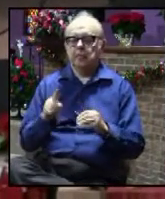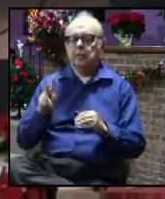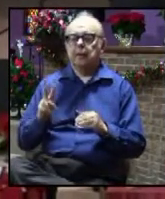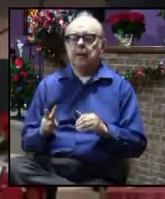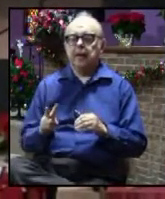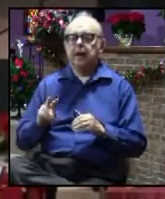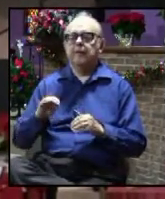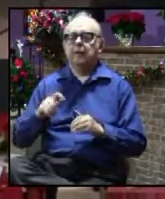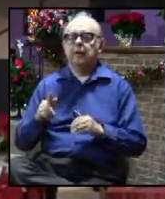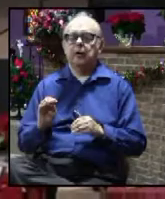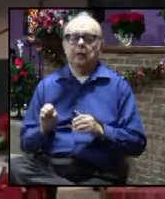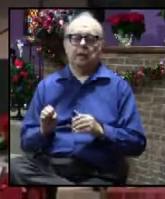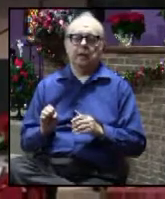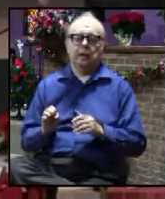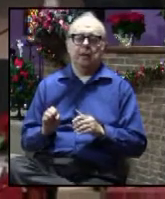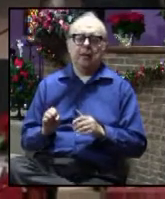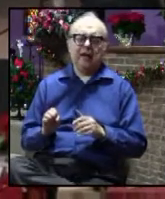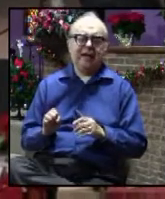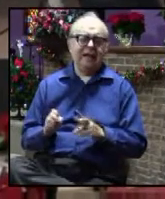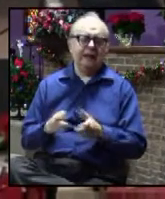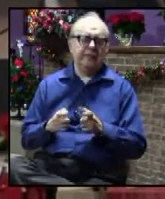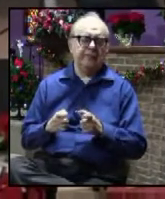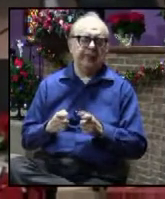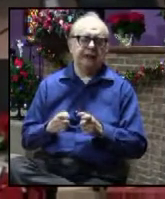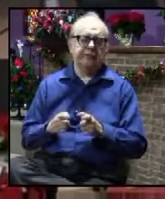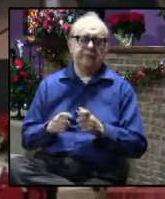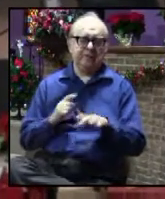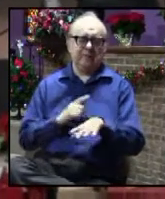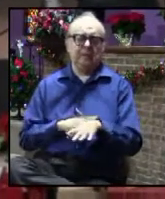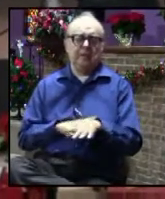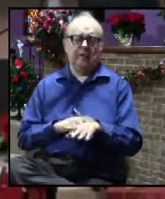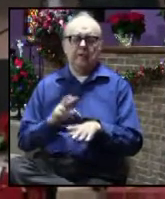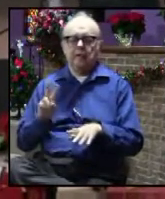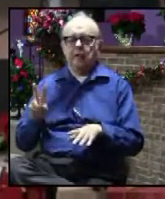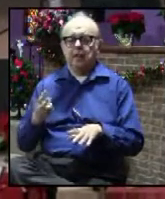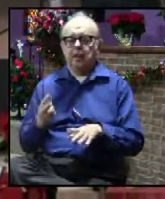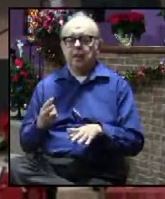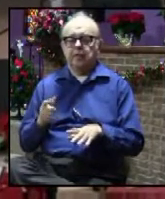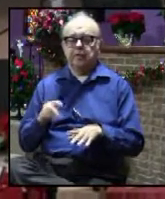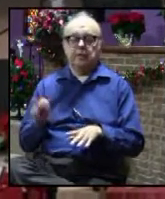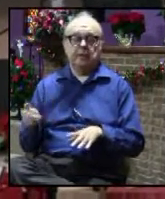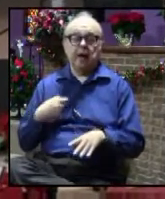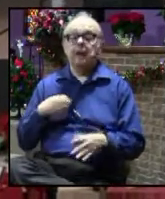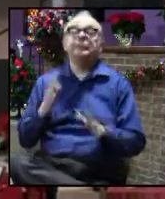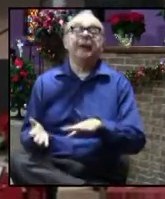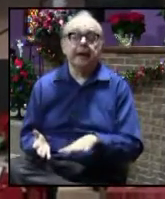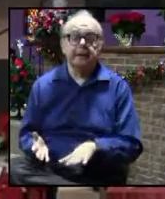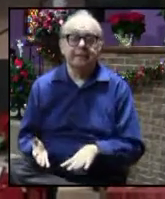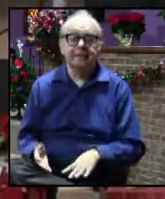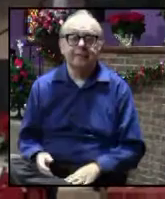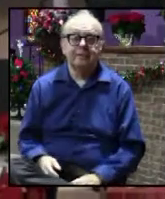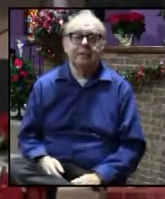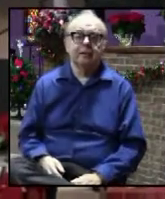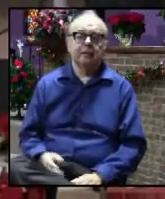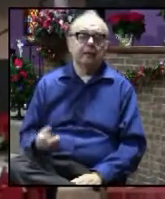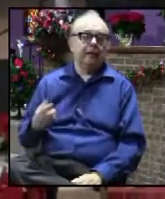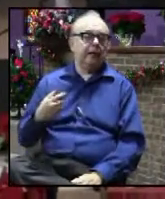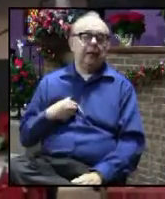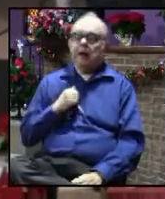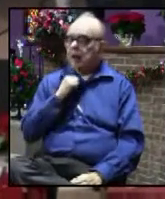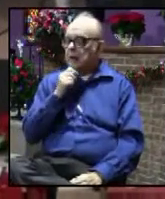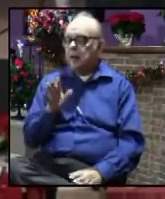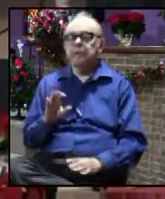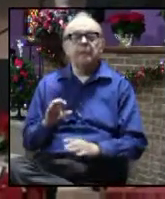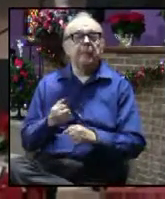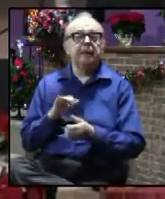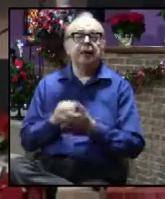that at a kind of a fast pace. After the 2nd lap, I'm dead. I will not make the